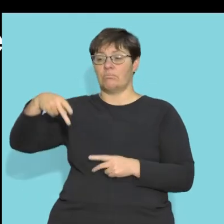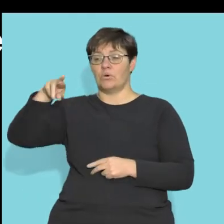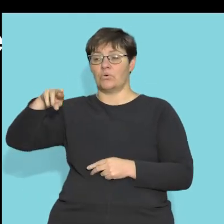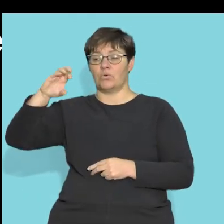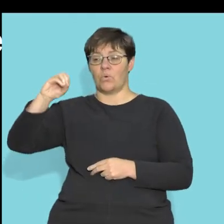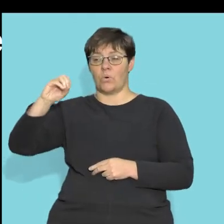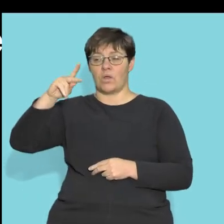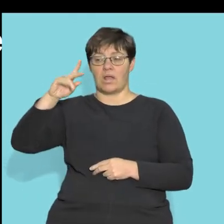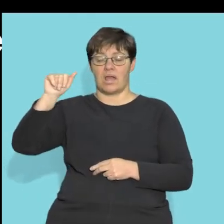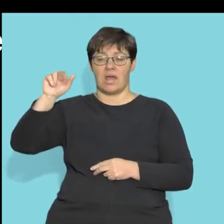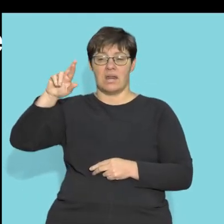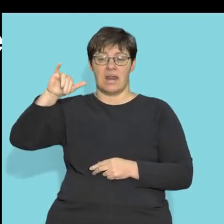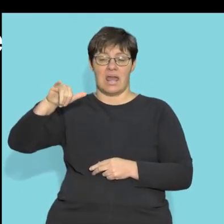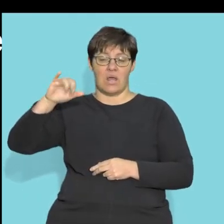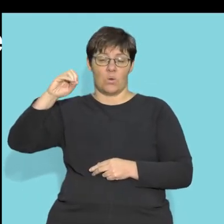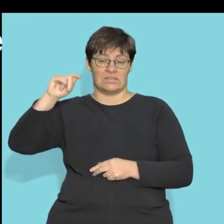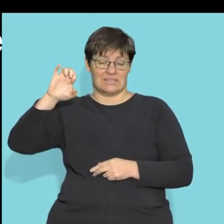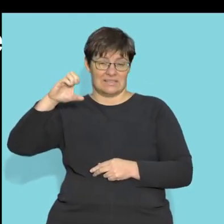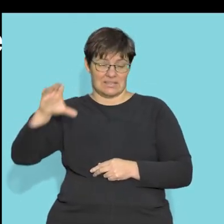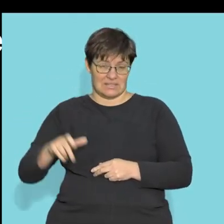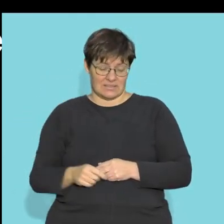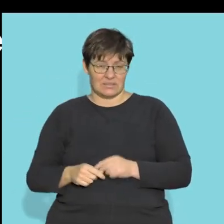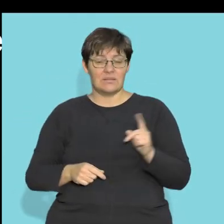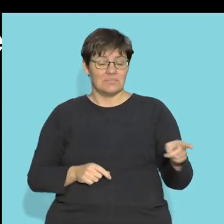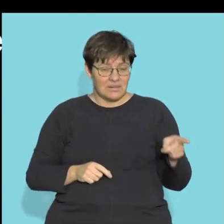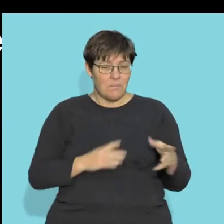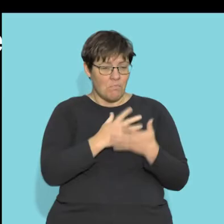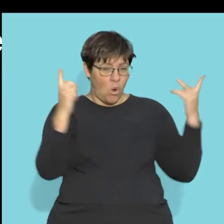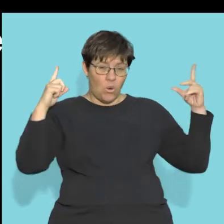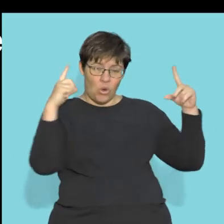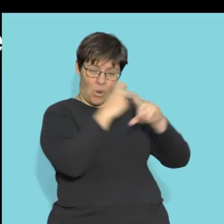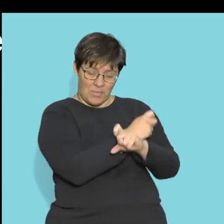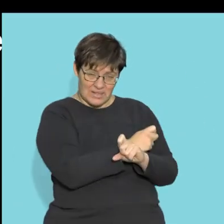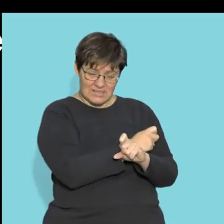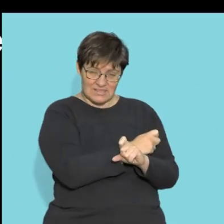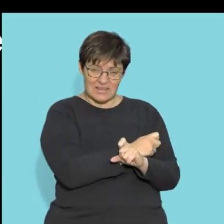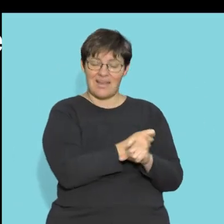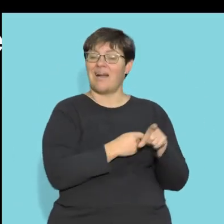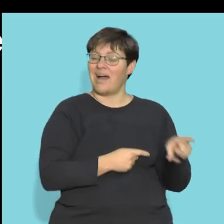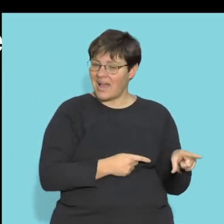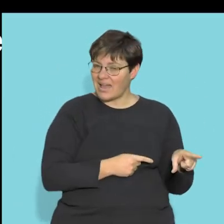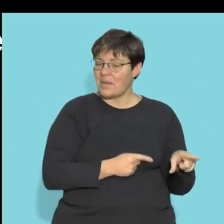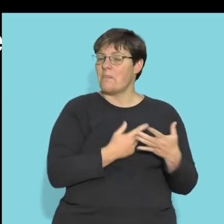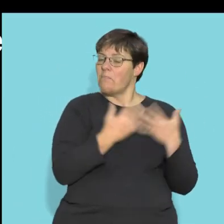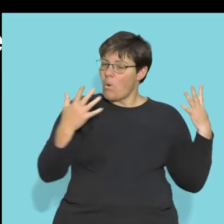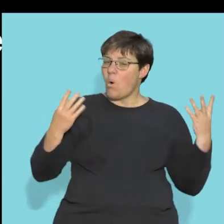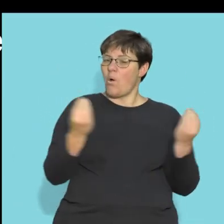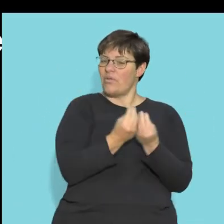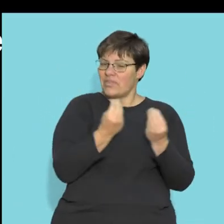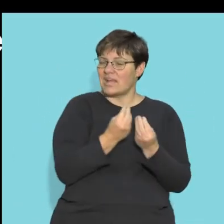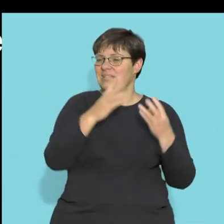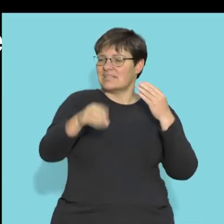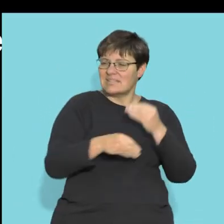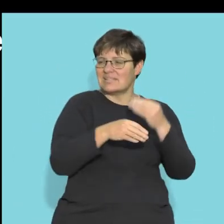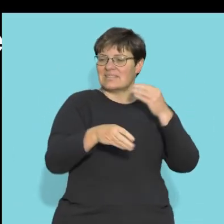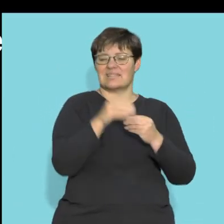when a eukaryotic cell became more complex, so it had more things